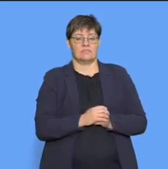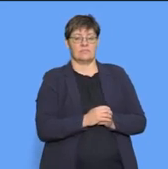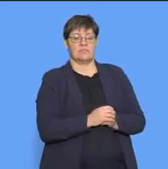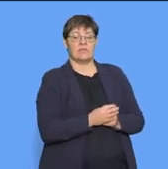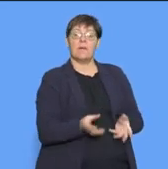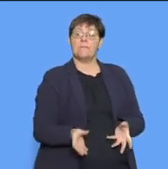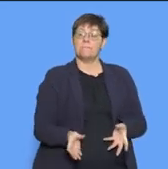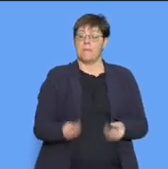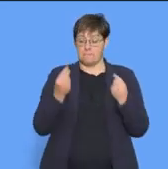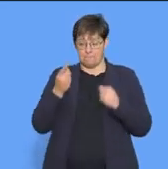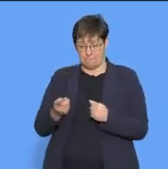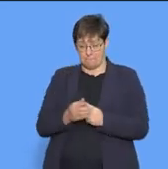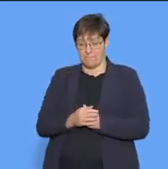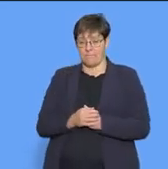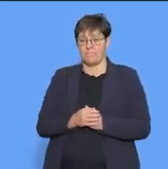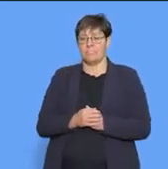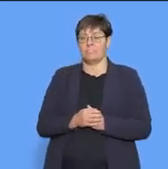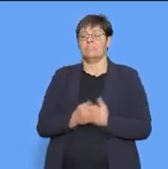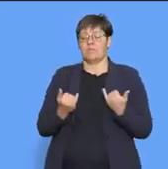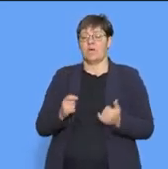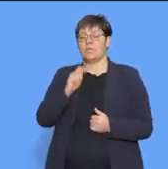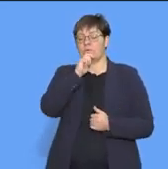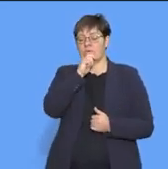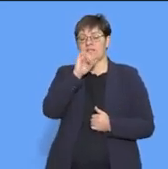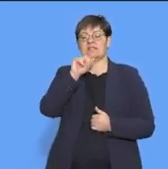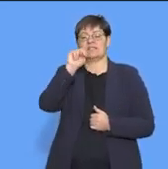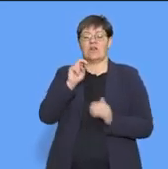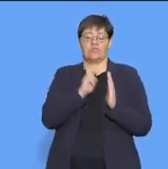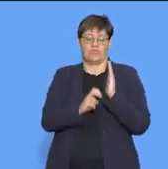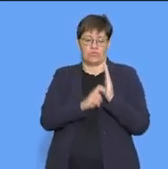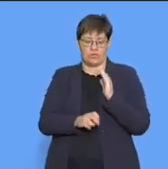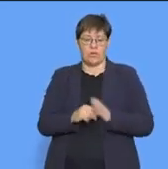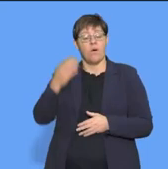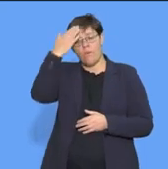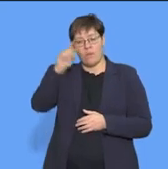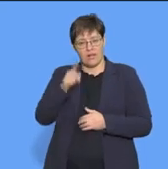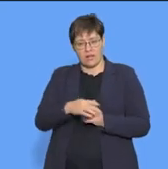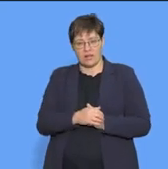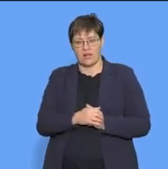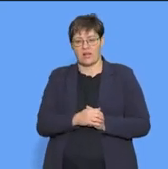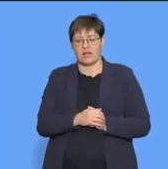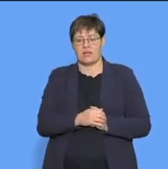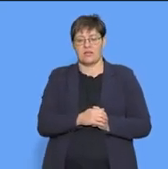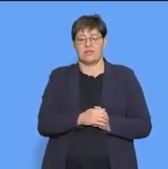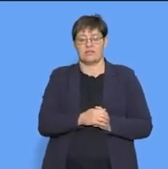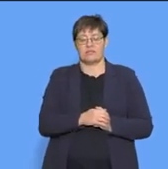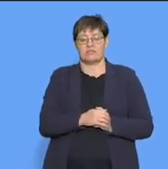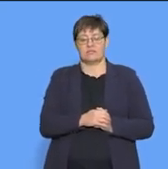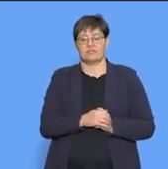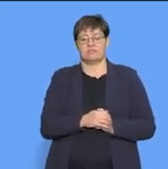Okay, once we found that, we can say use the sine rule now, because now we know that this angle